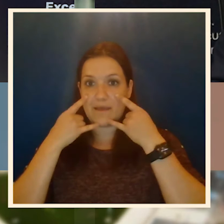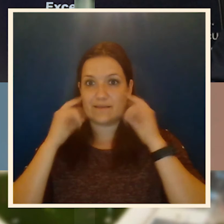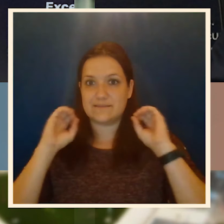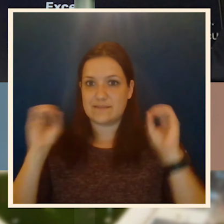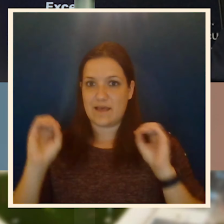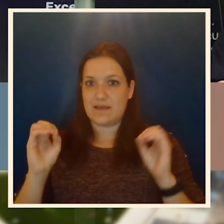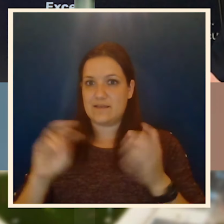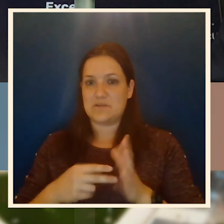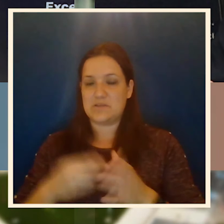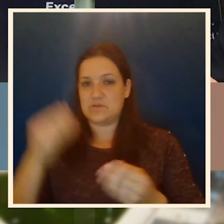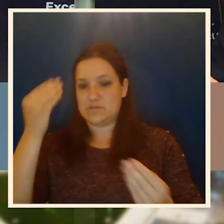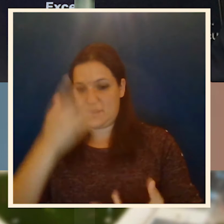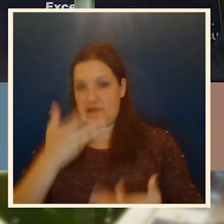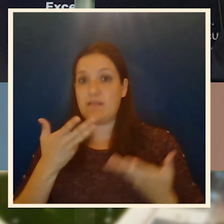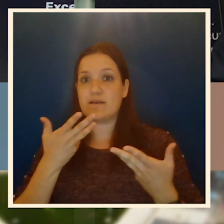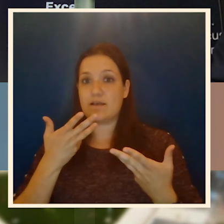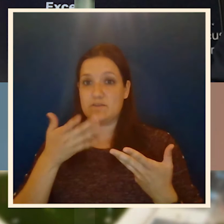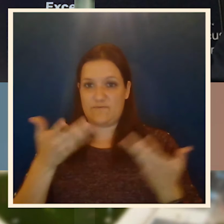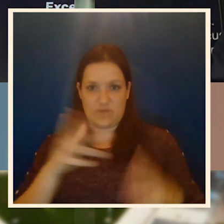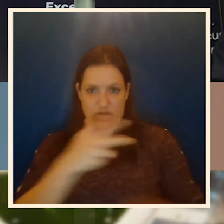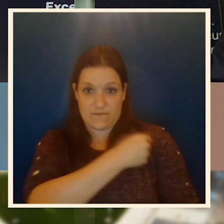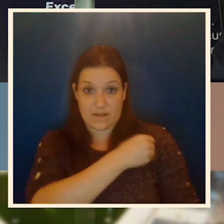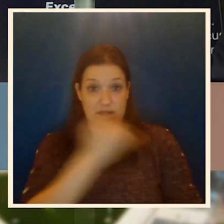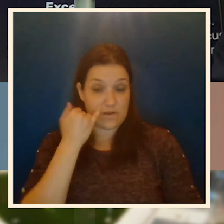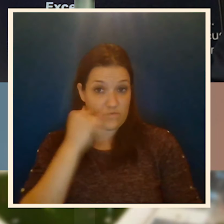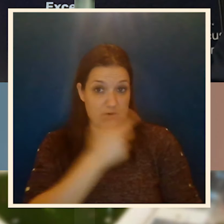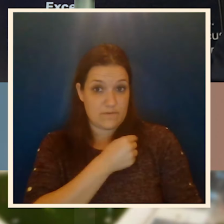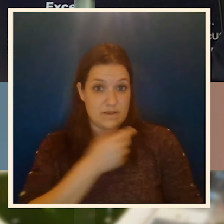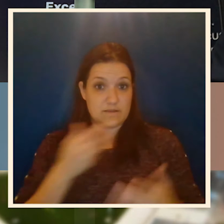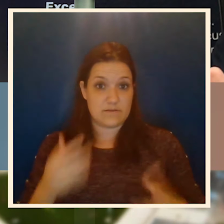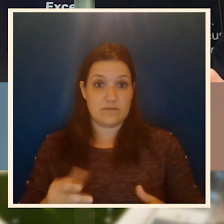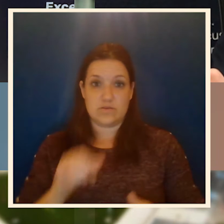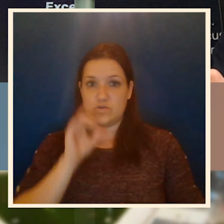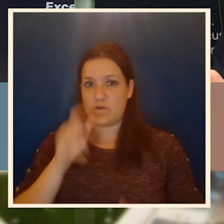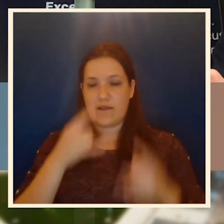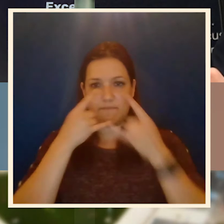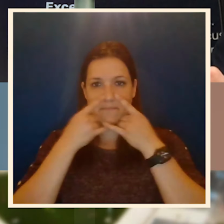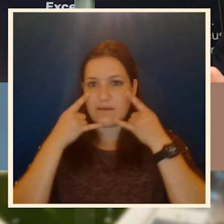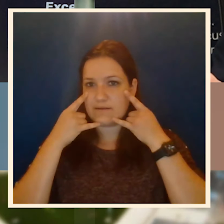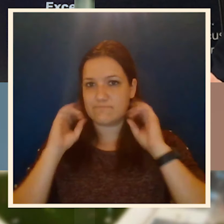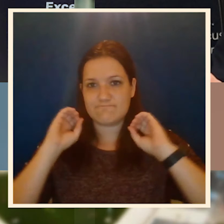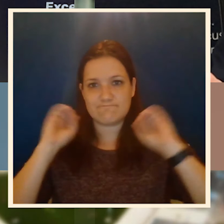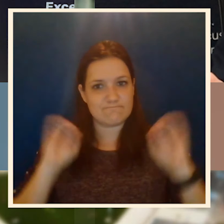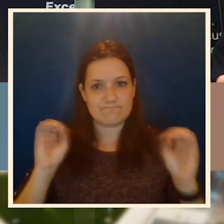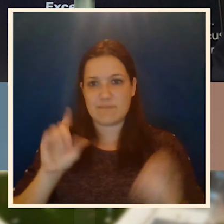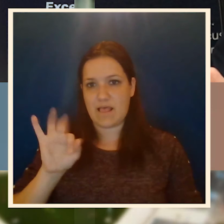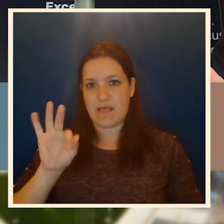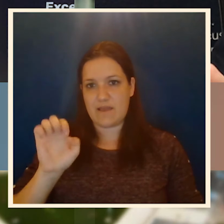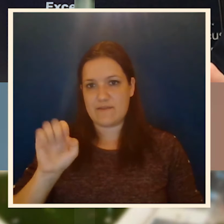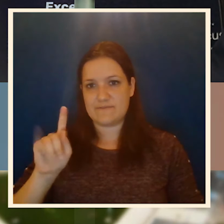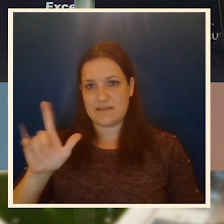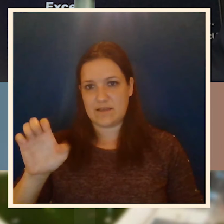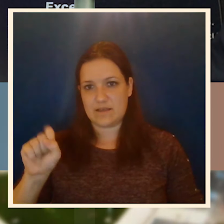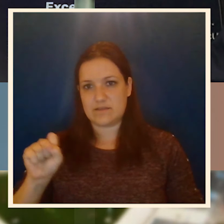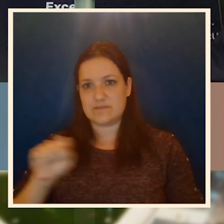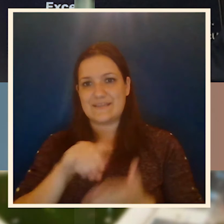you're telling us that you've been vaccinated. And if you've been vaccinated, you do not have to wear a mask in the Lifestyle Center